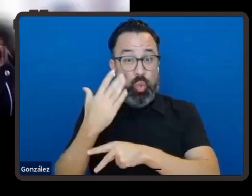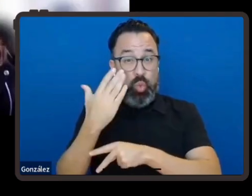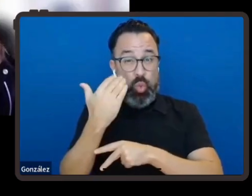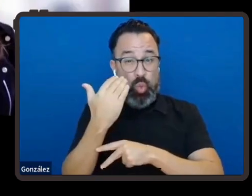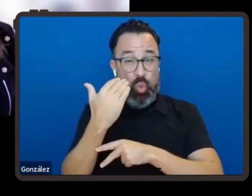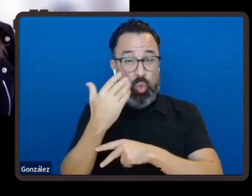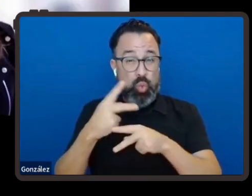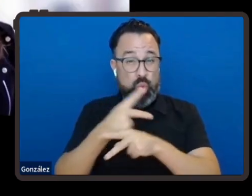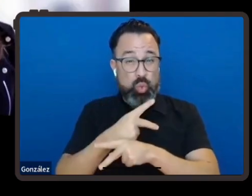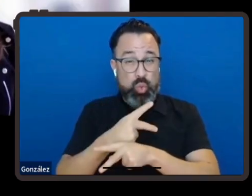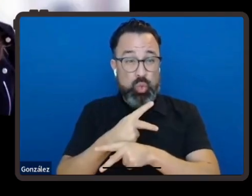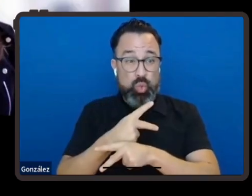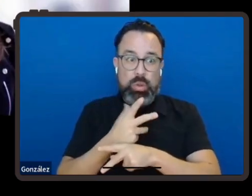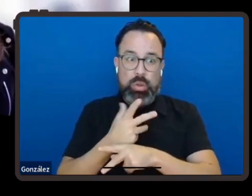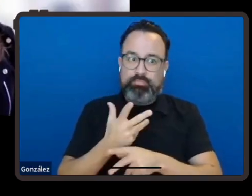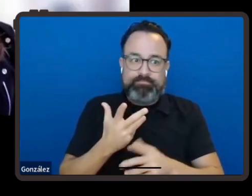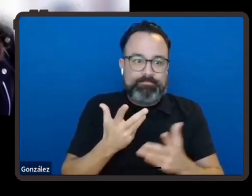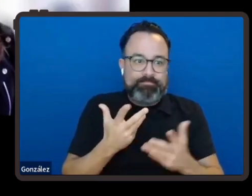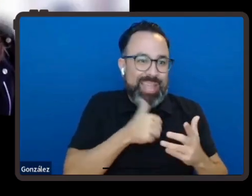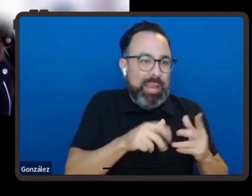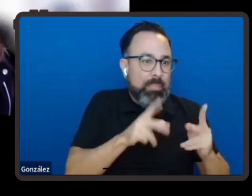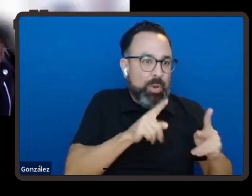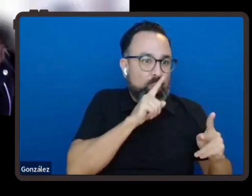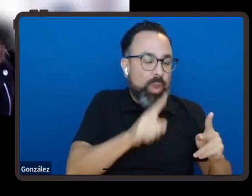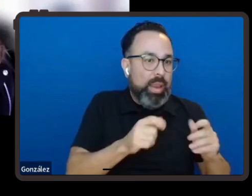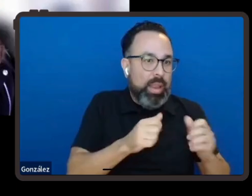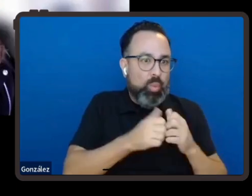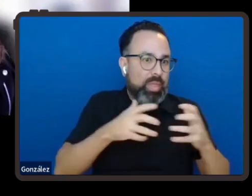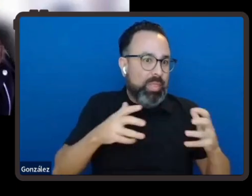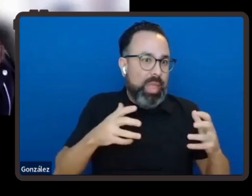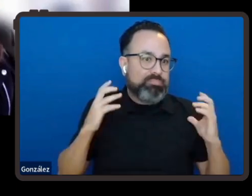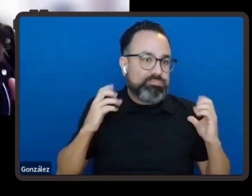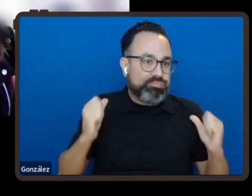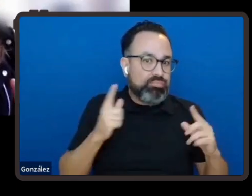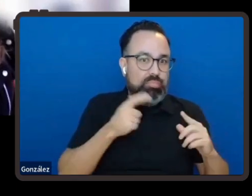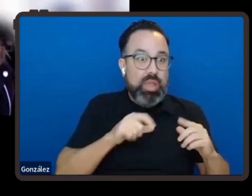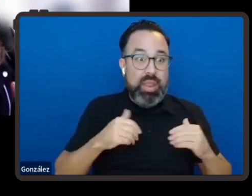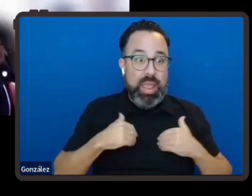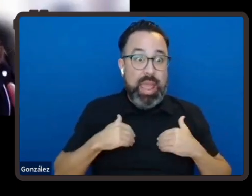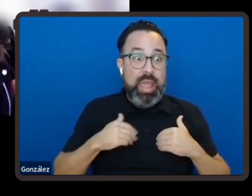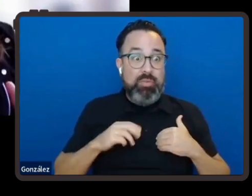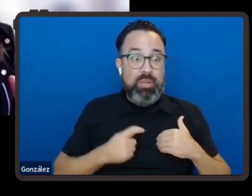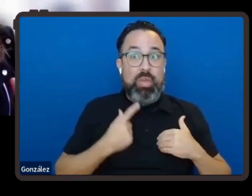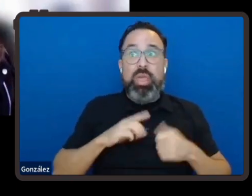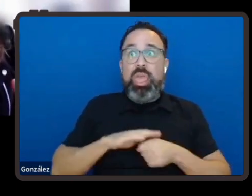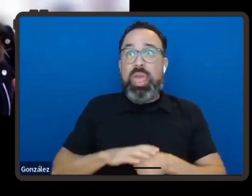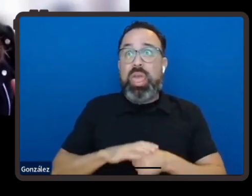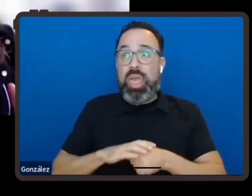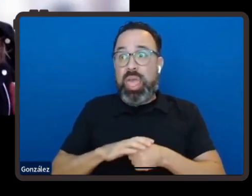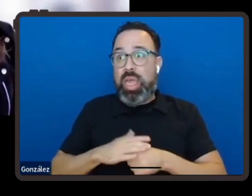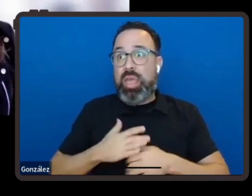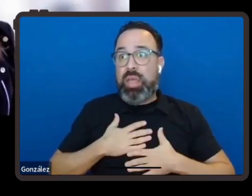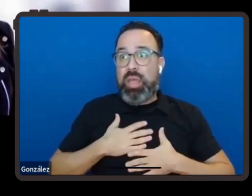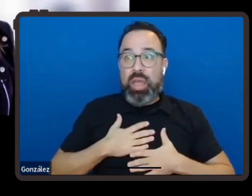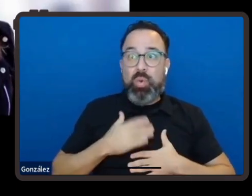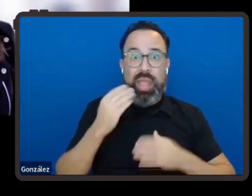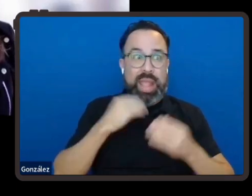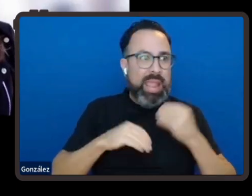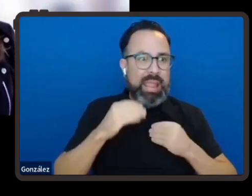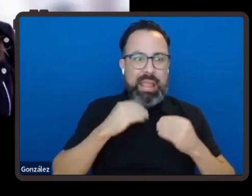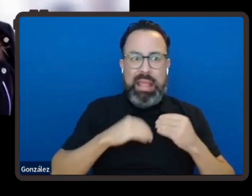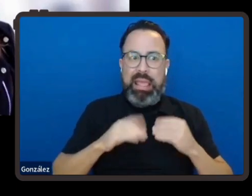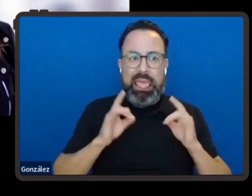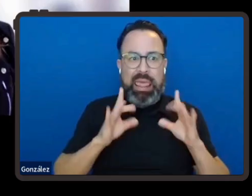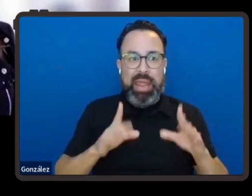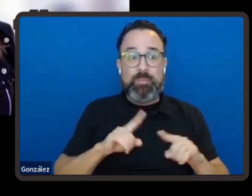in regular individuals. You know, many of us have all got reflux because we're stressed and we don't eat well. So if you're